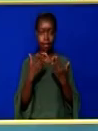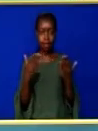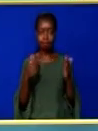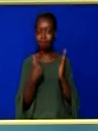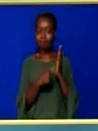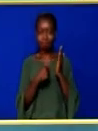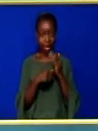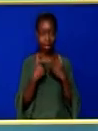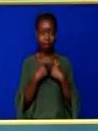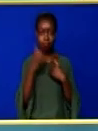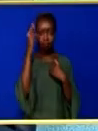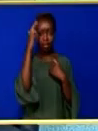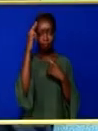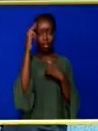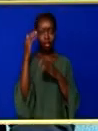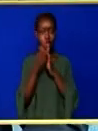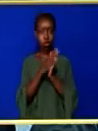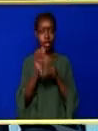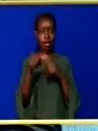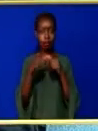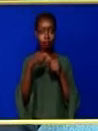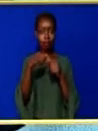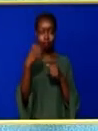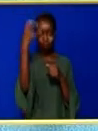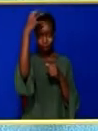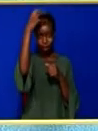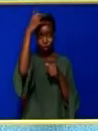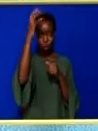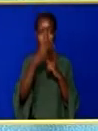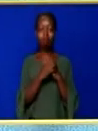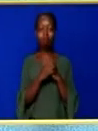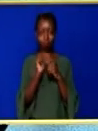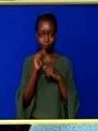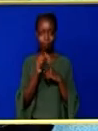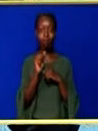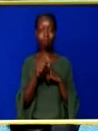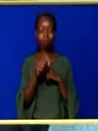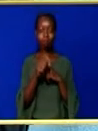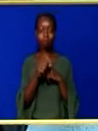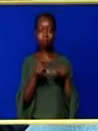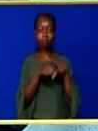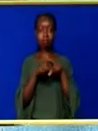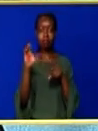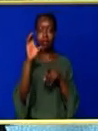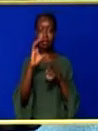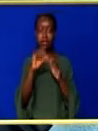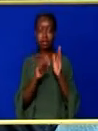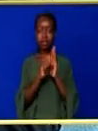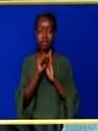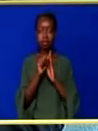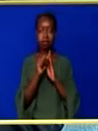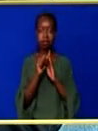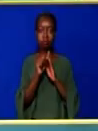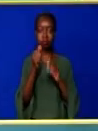problematic. Do you remember the story of Miguna? Yeah, I remember the story of Miguna. Yes. Is citizenship, I don't know, revoked? There